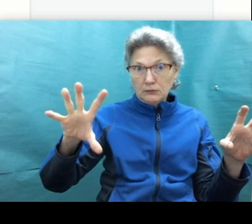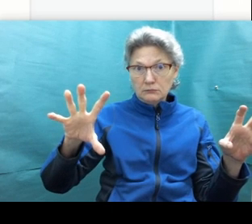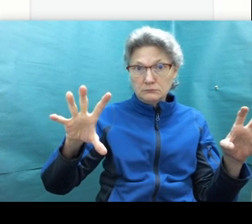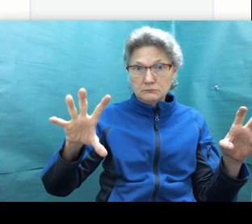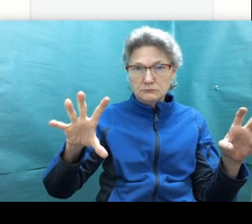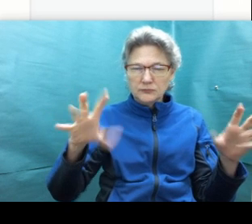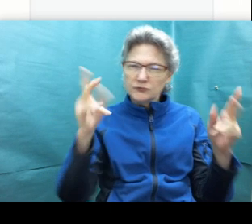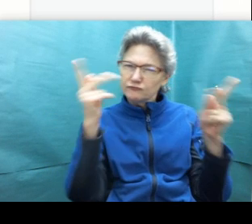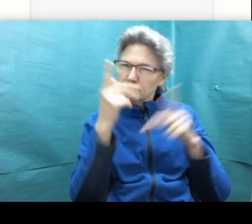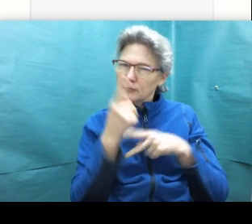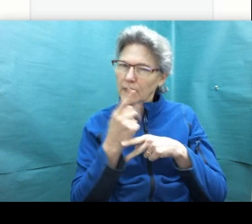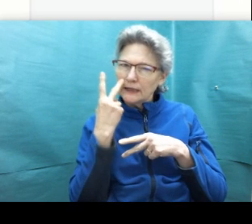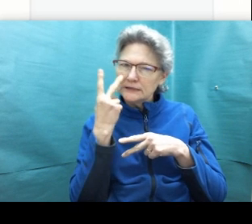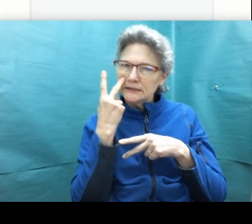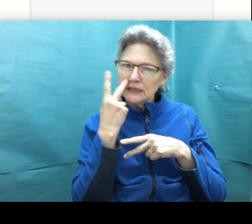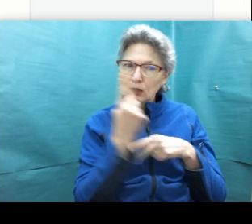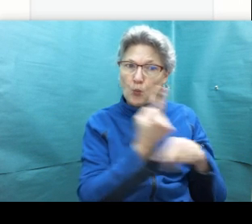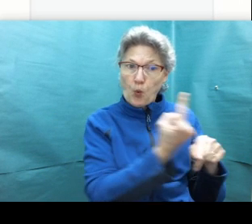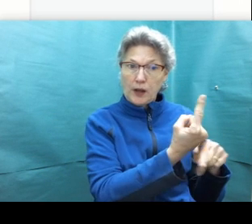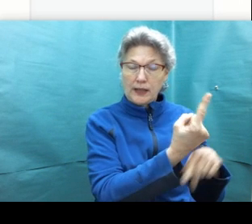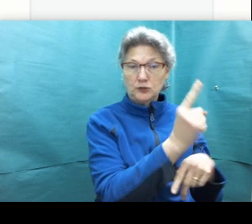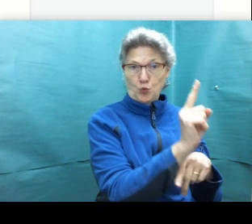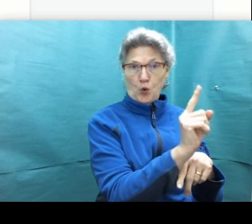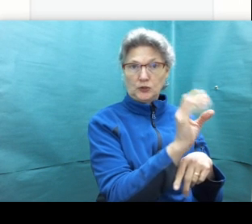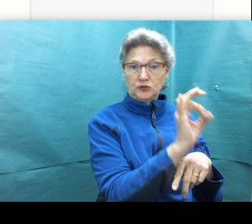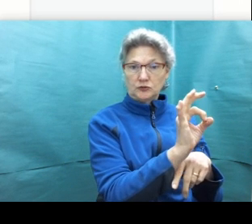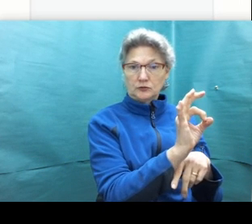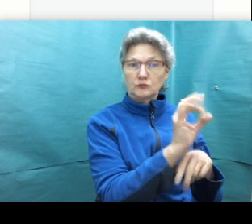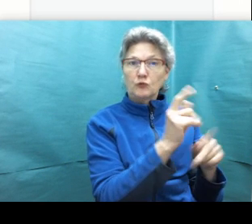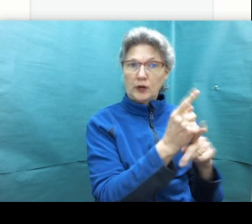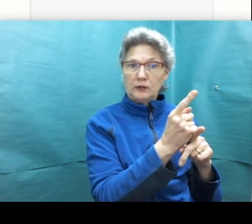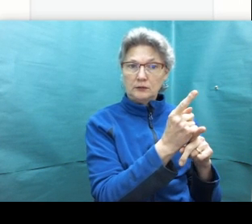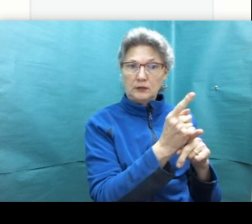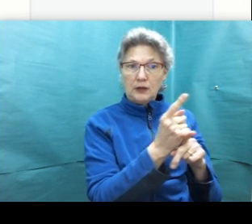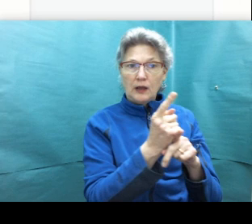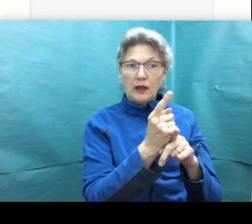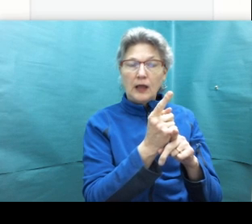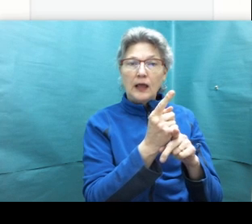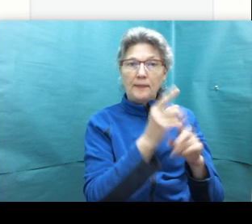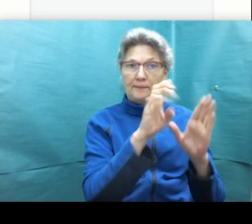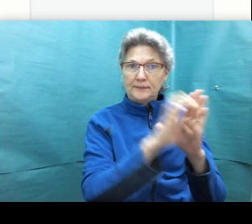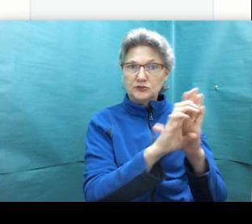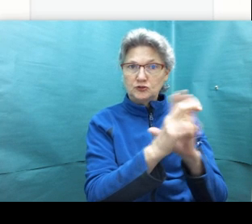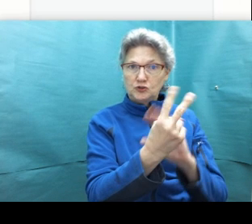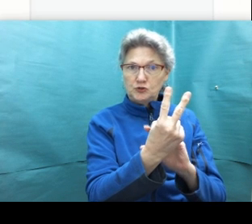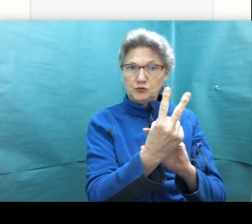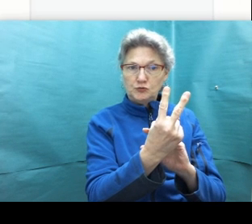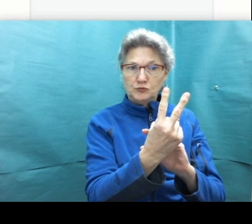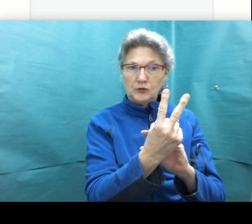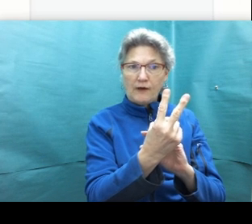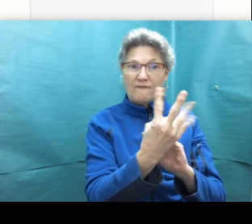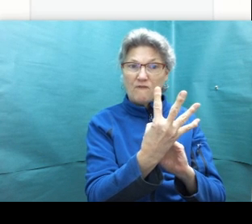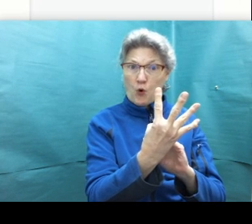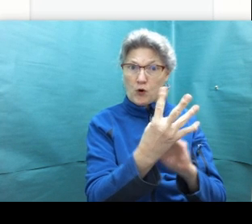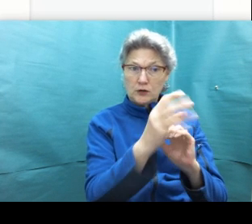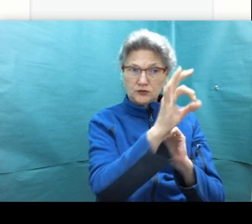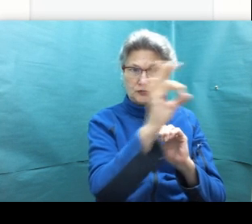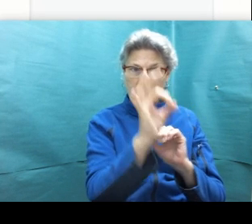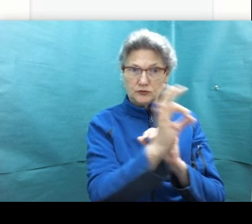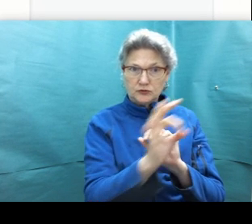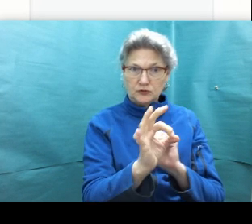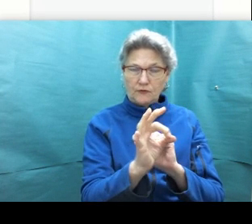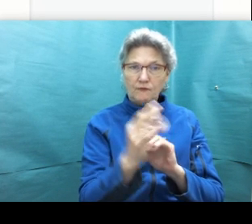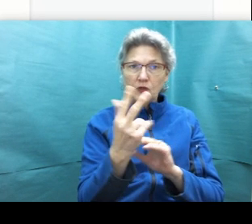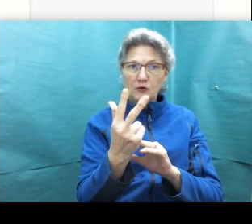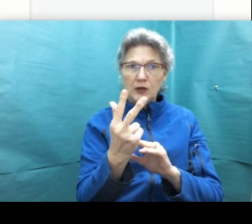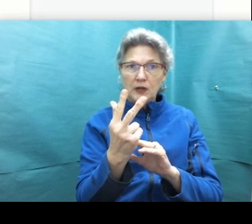out. Well, I see figure 1 has 1 circle. In figure 2, I see 4 circles.